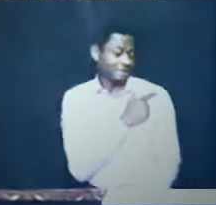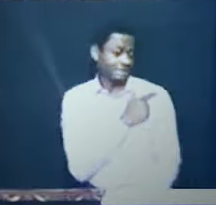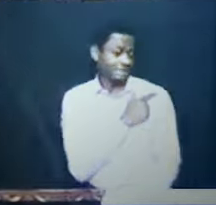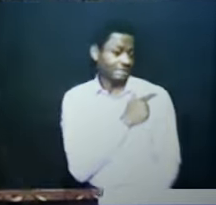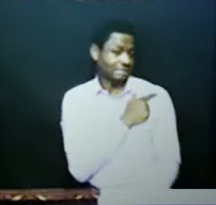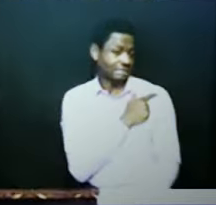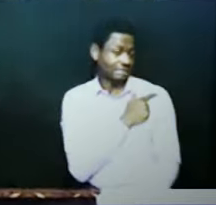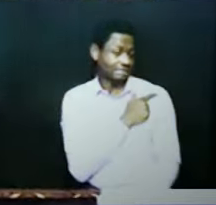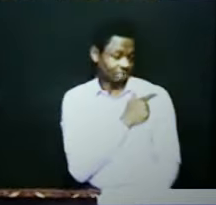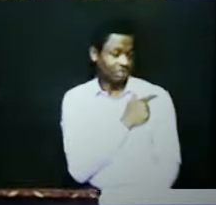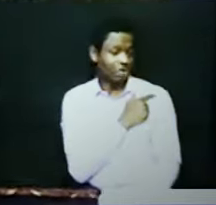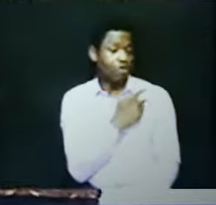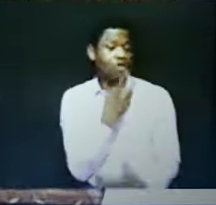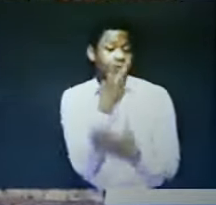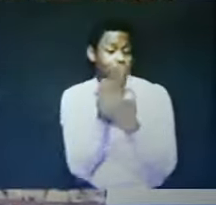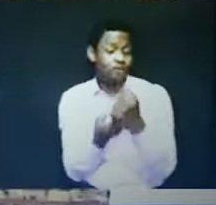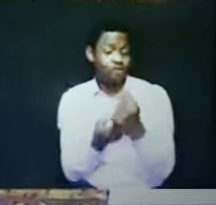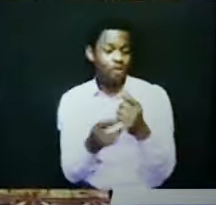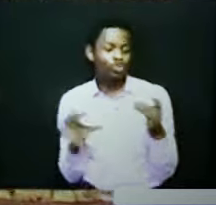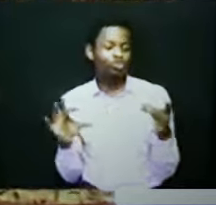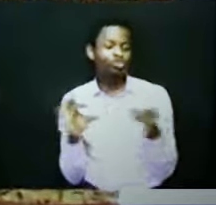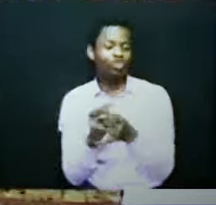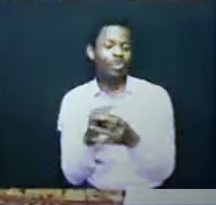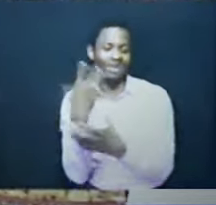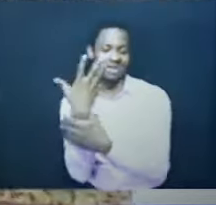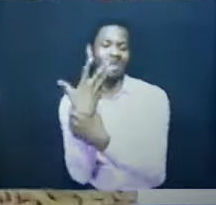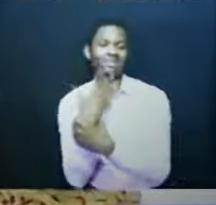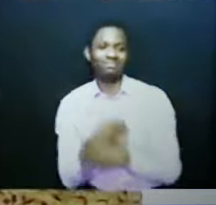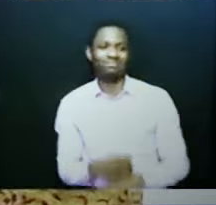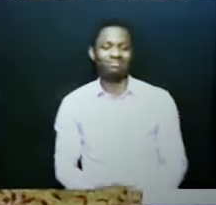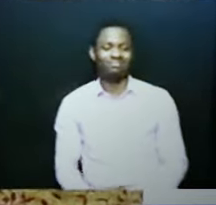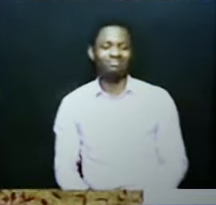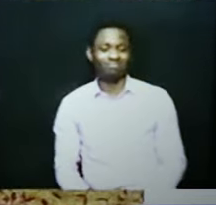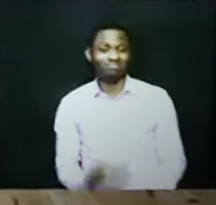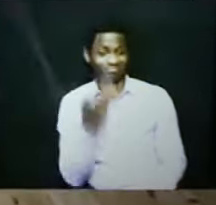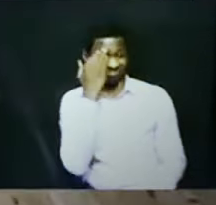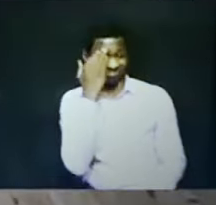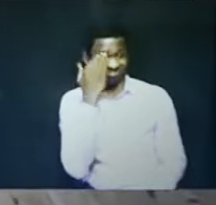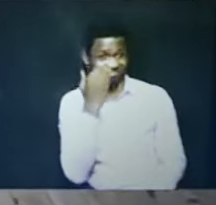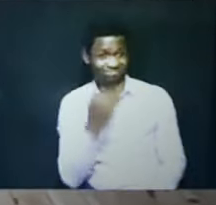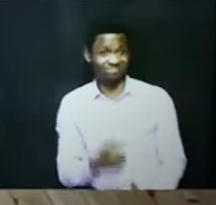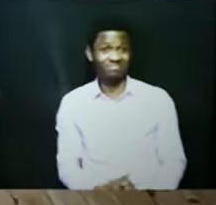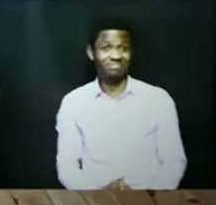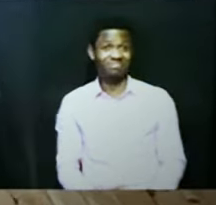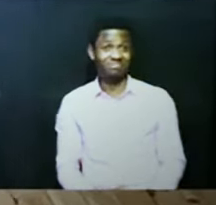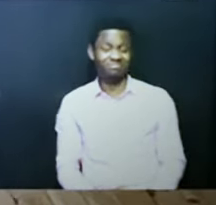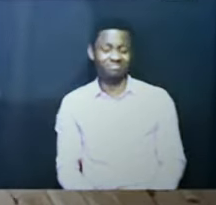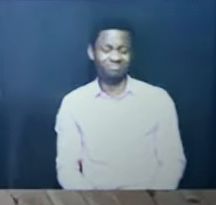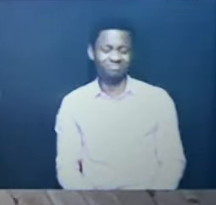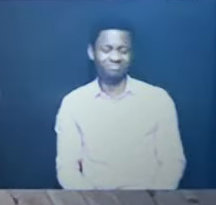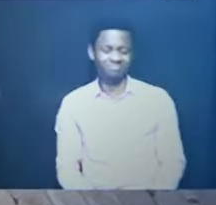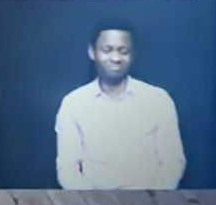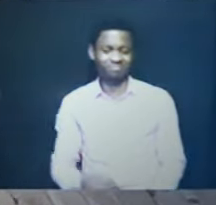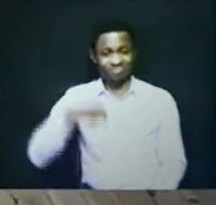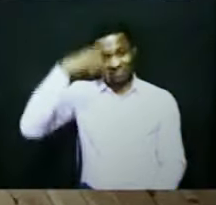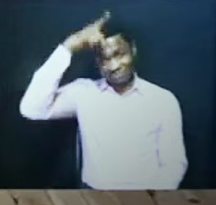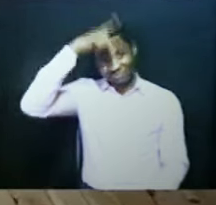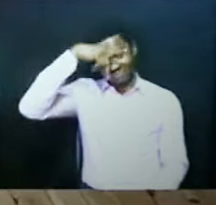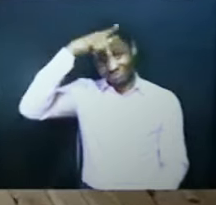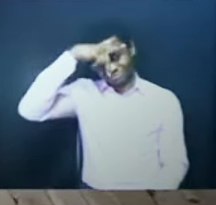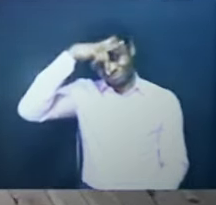attached to hands. Okay. In see any how we when you know of him from your son who Proverbs